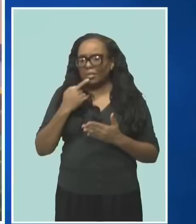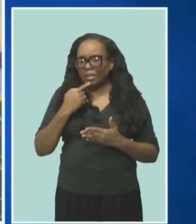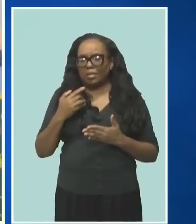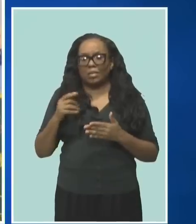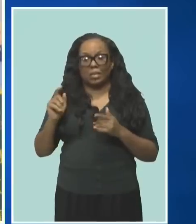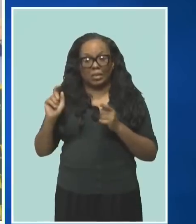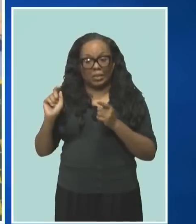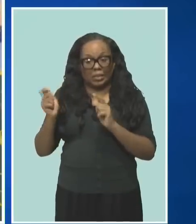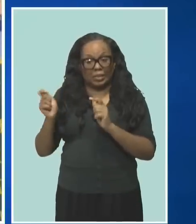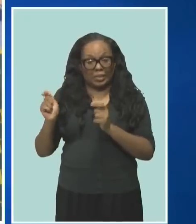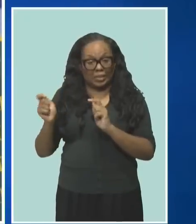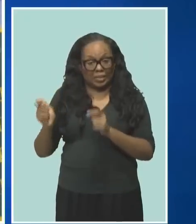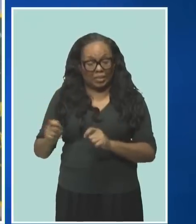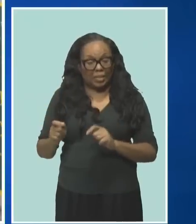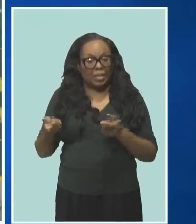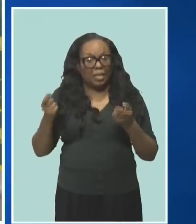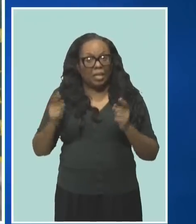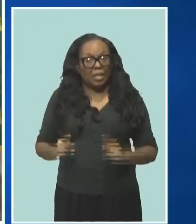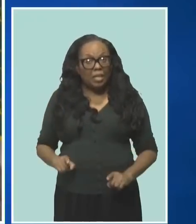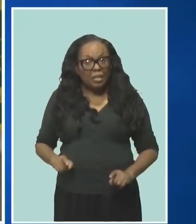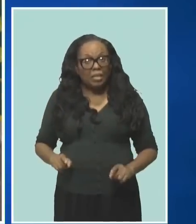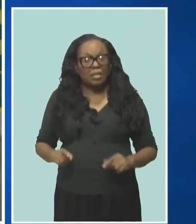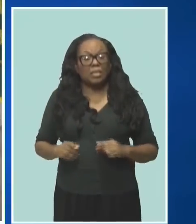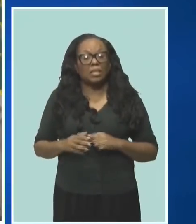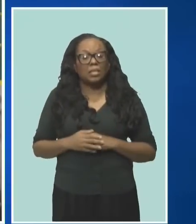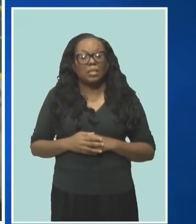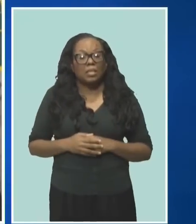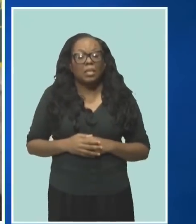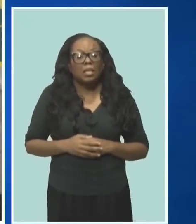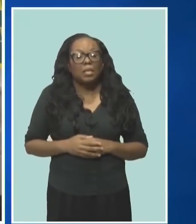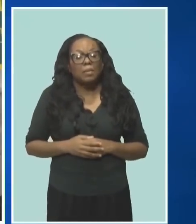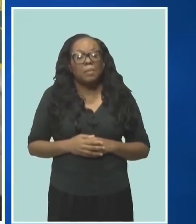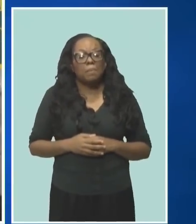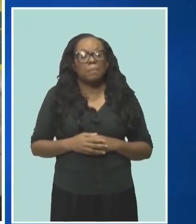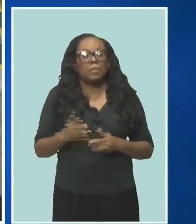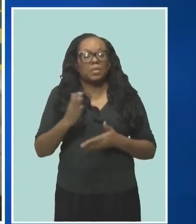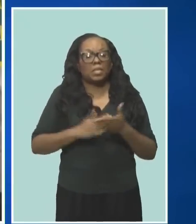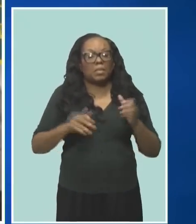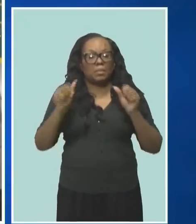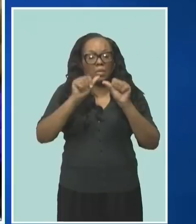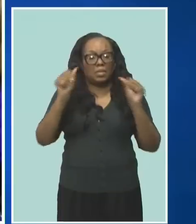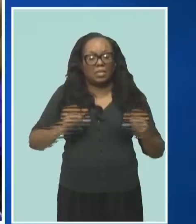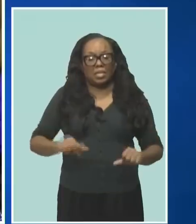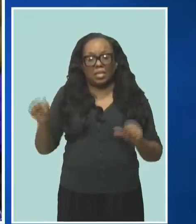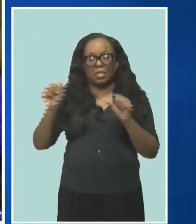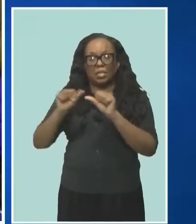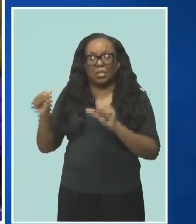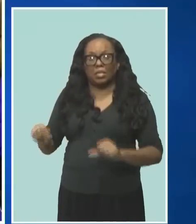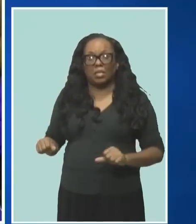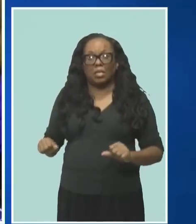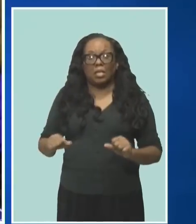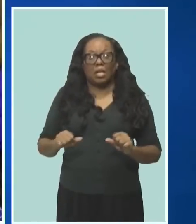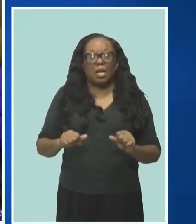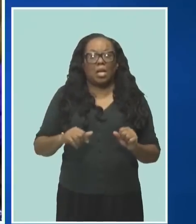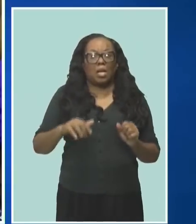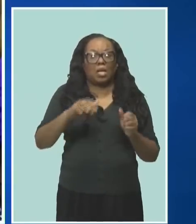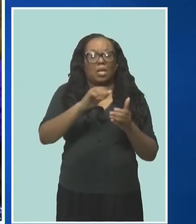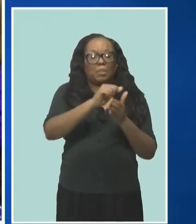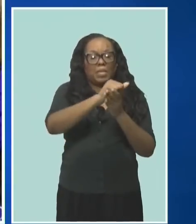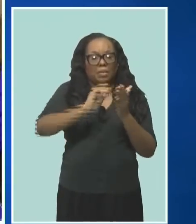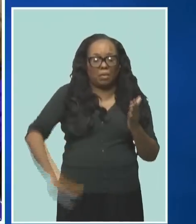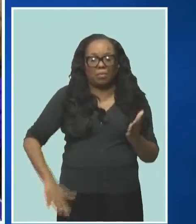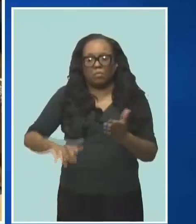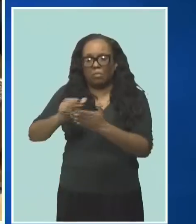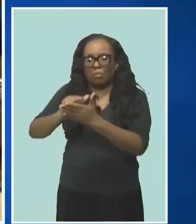changes are taking place by removing relics, statues, and monuments, officials also need to listen to